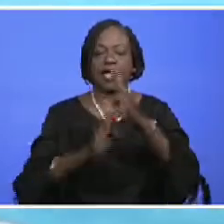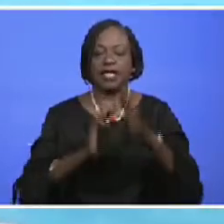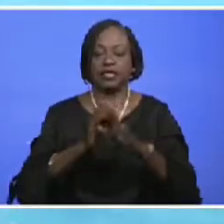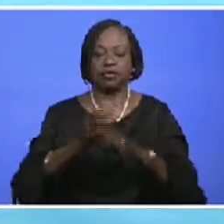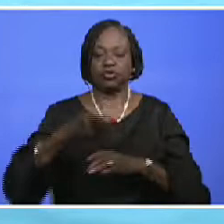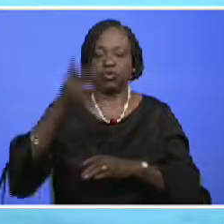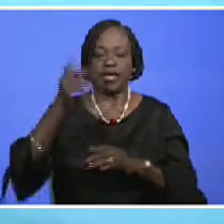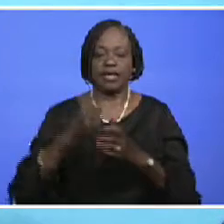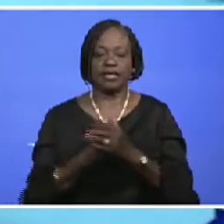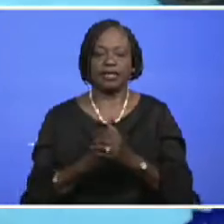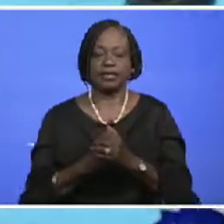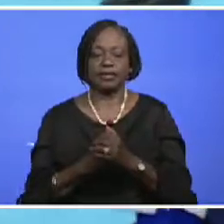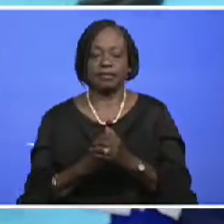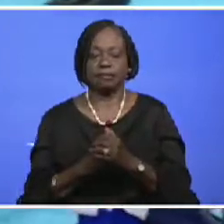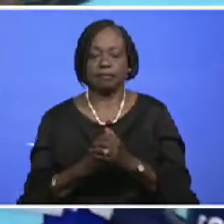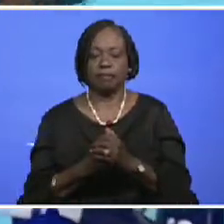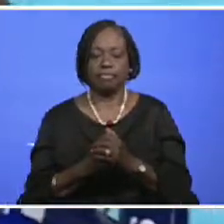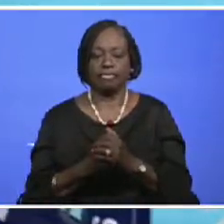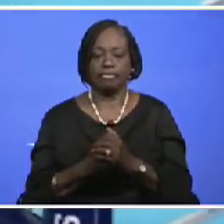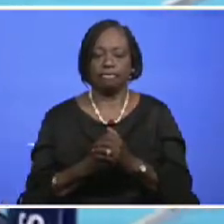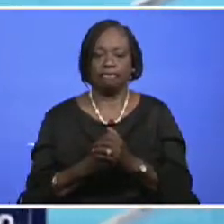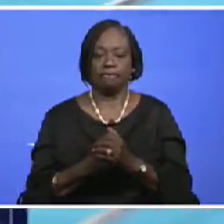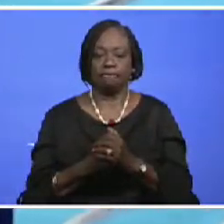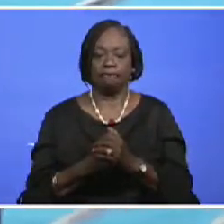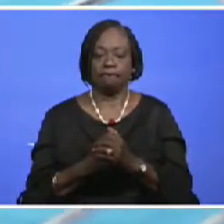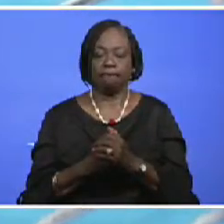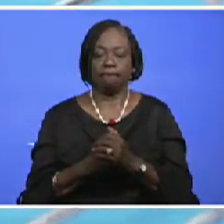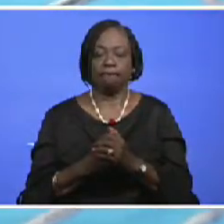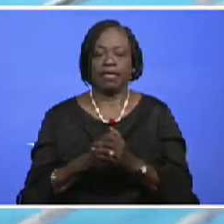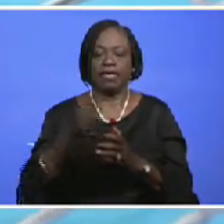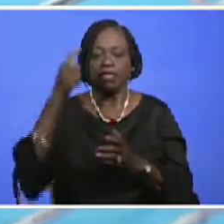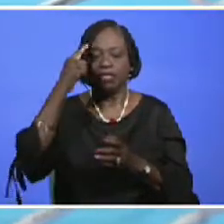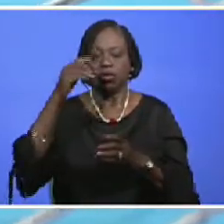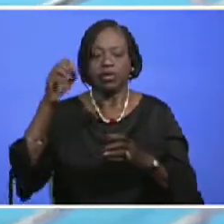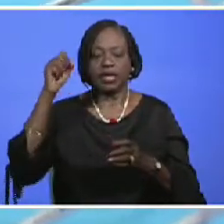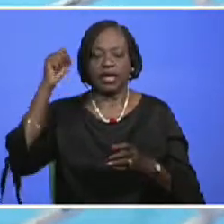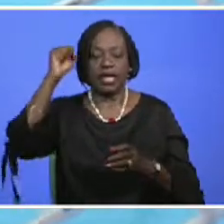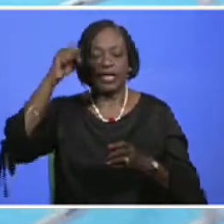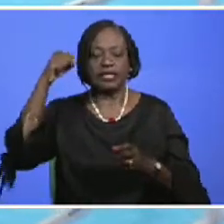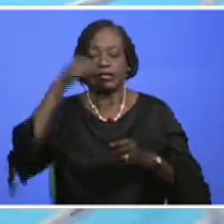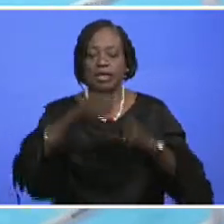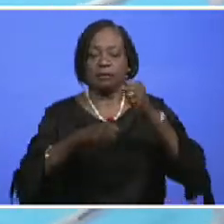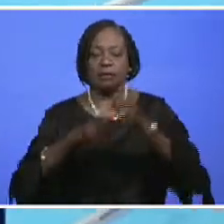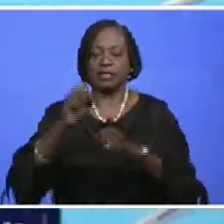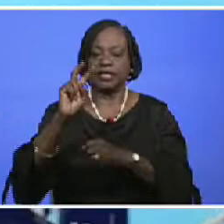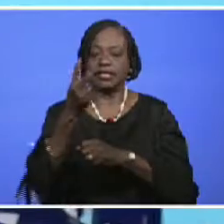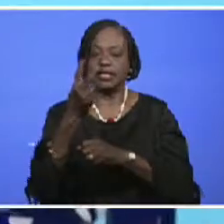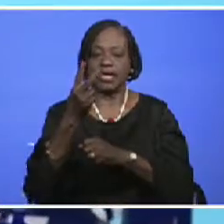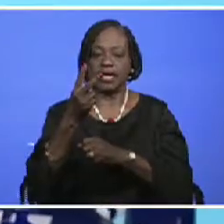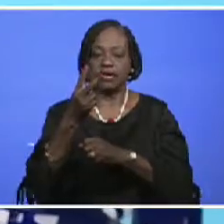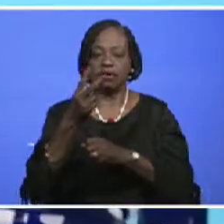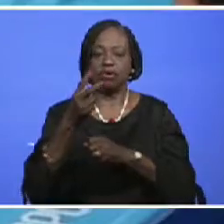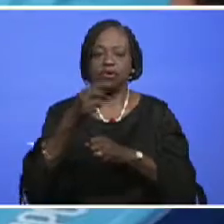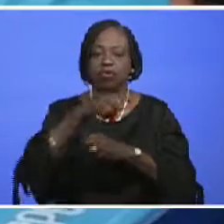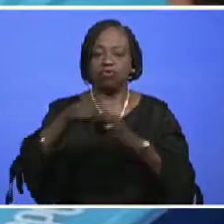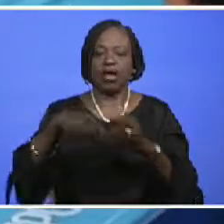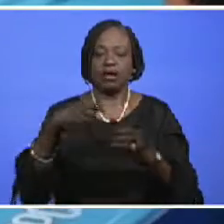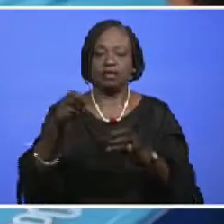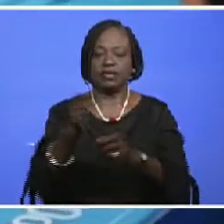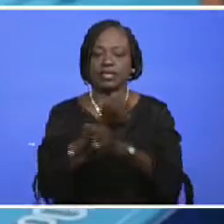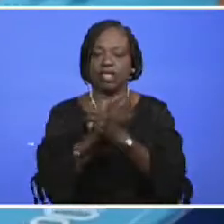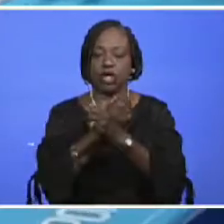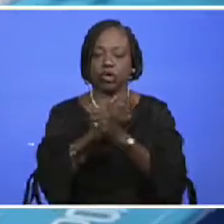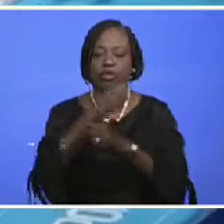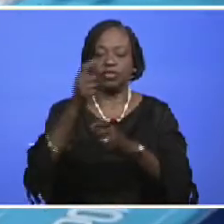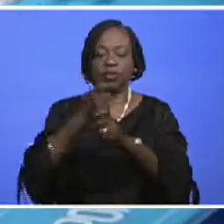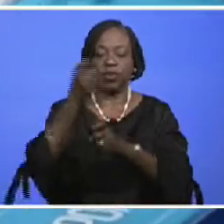round. For Heald, he thought his fury of blows in the second round secured the win.